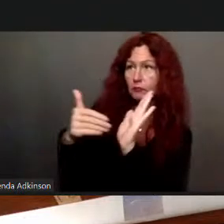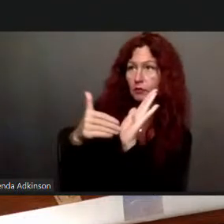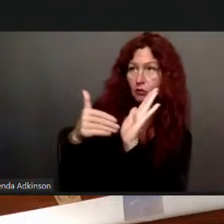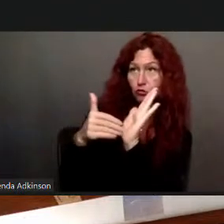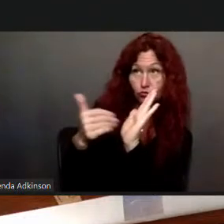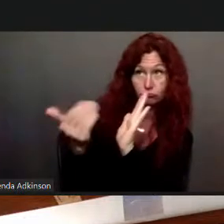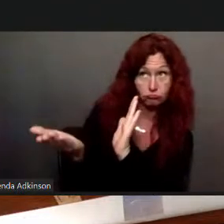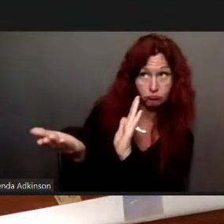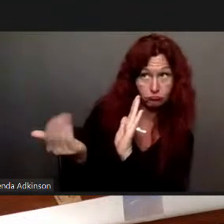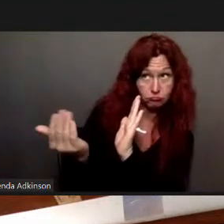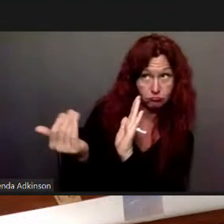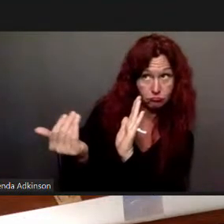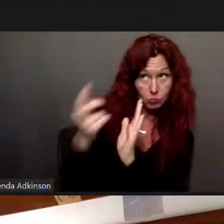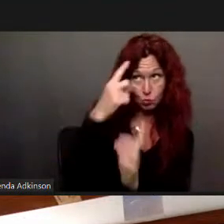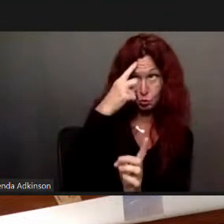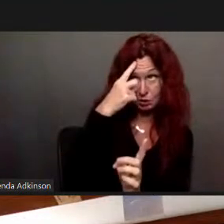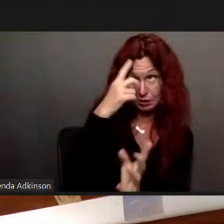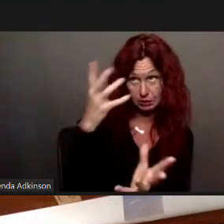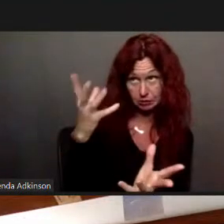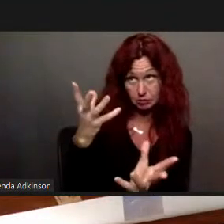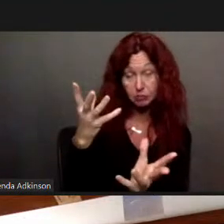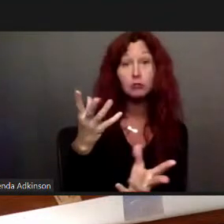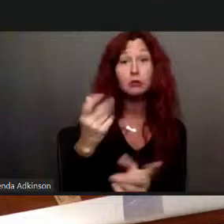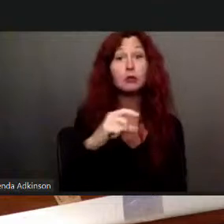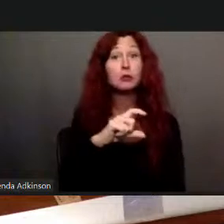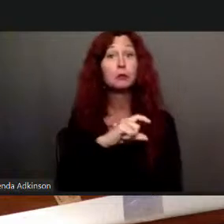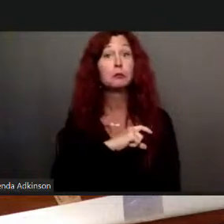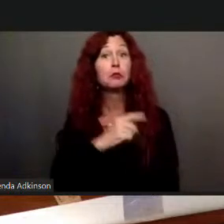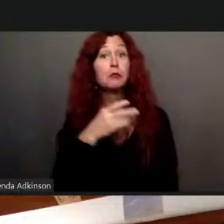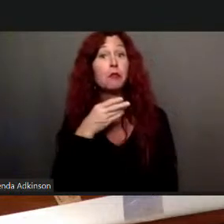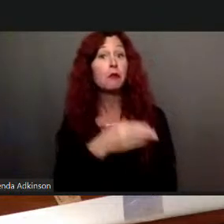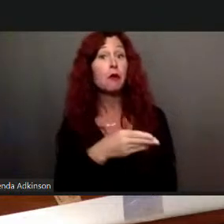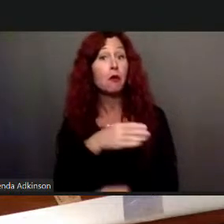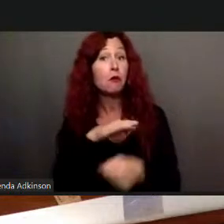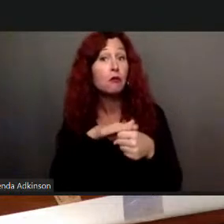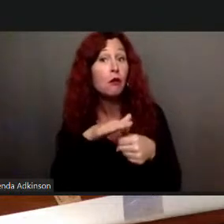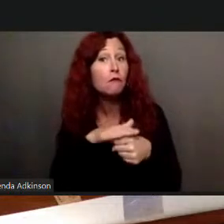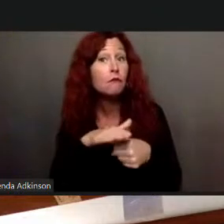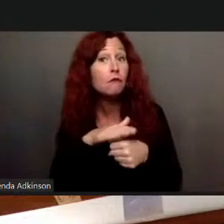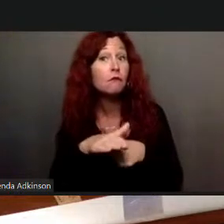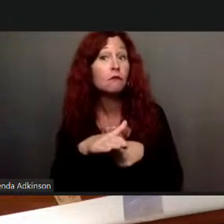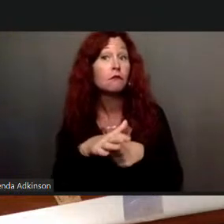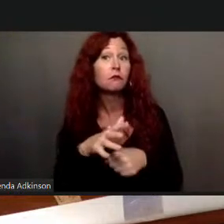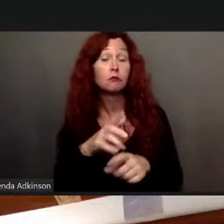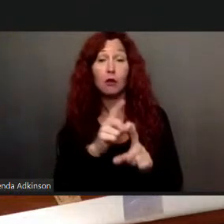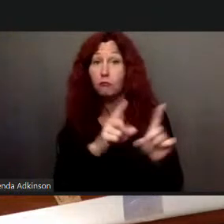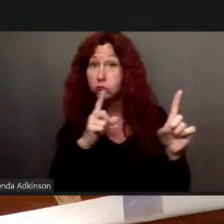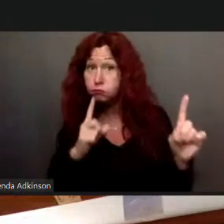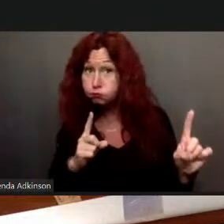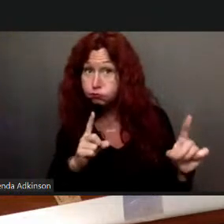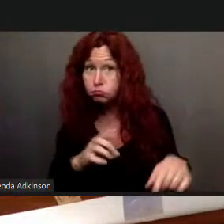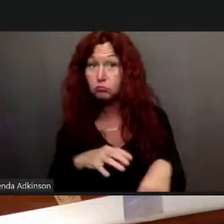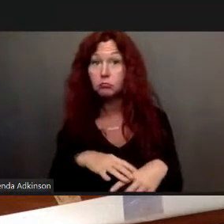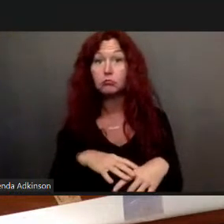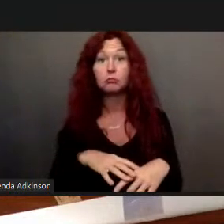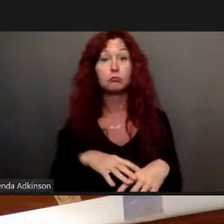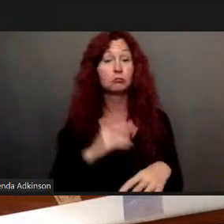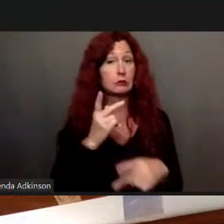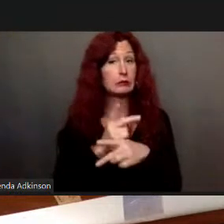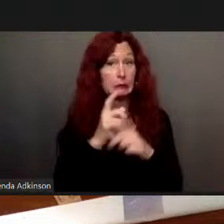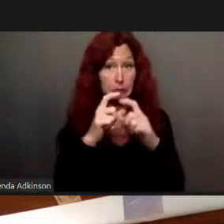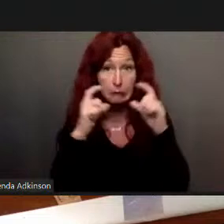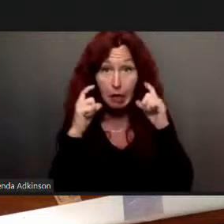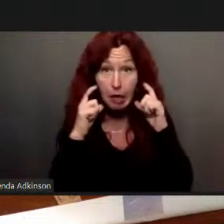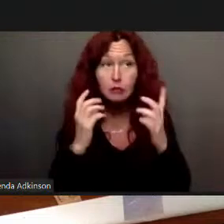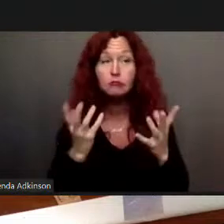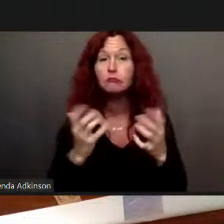the enforcement of everything. So can you practice social distancing? Can you keep away from each other? What's your plan? Obviously